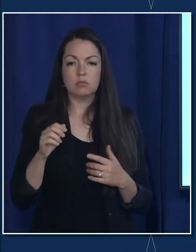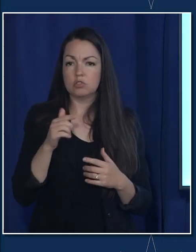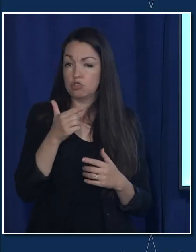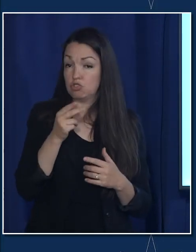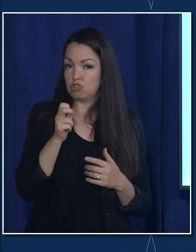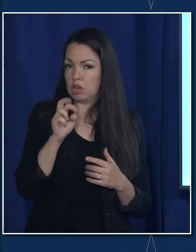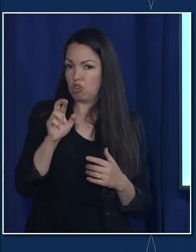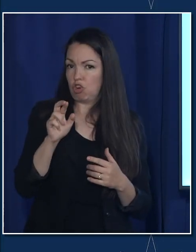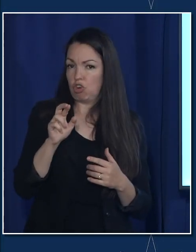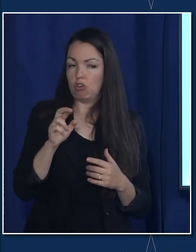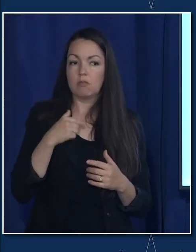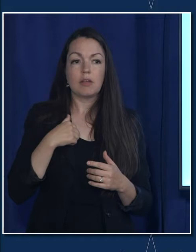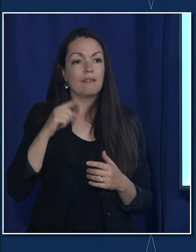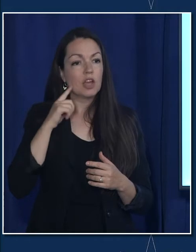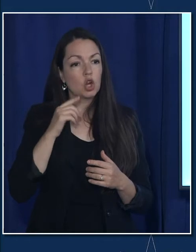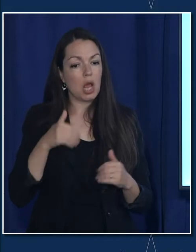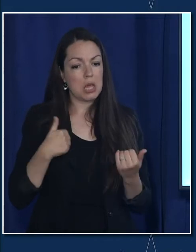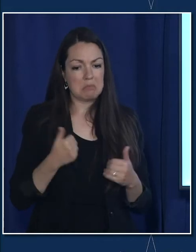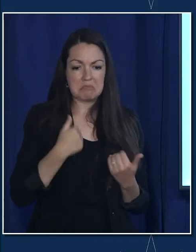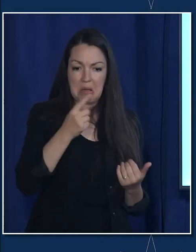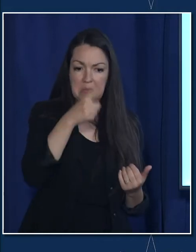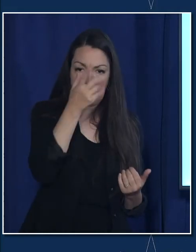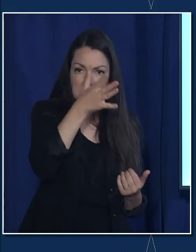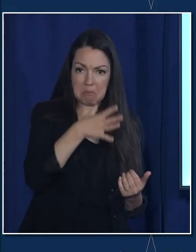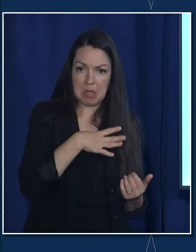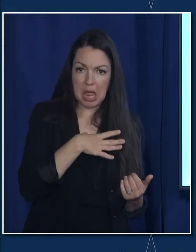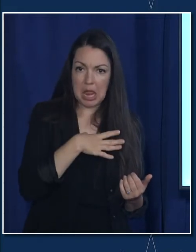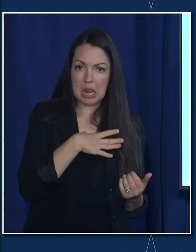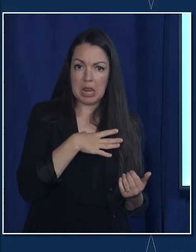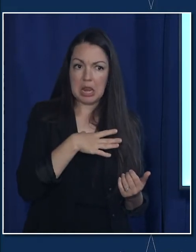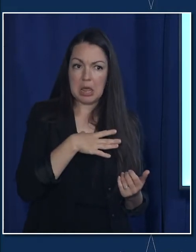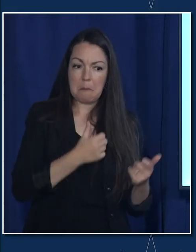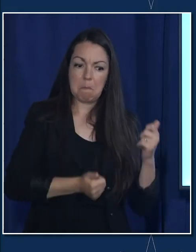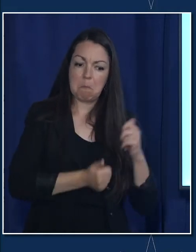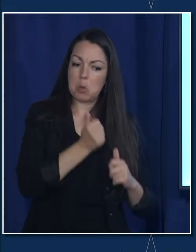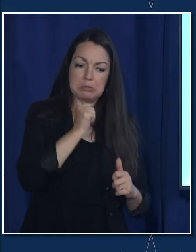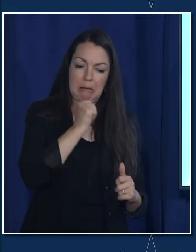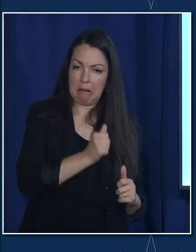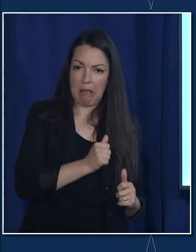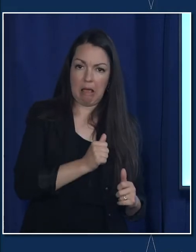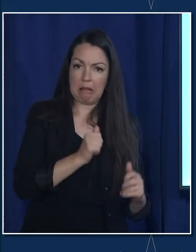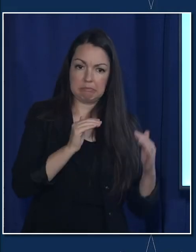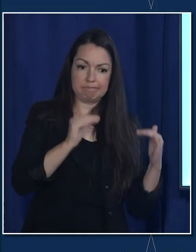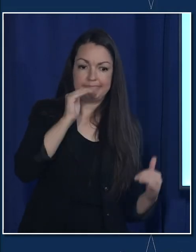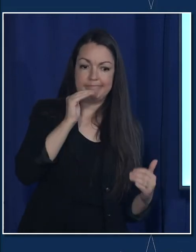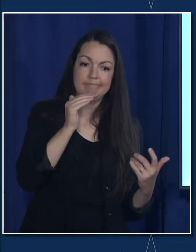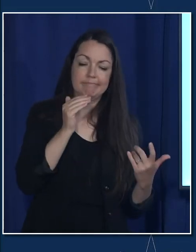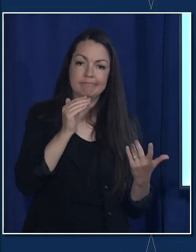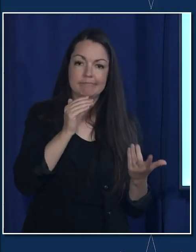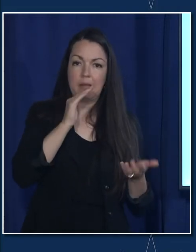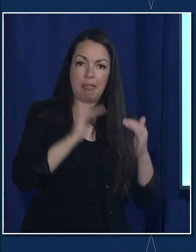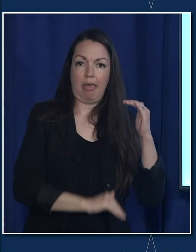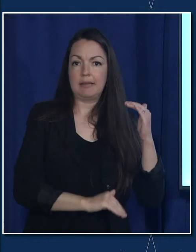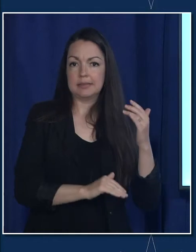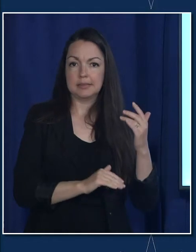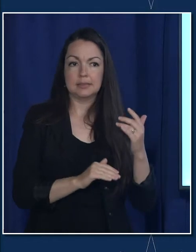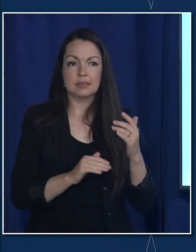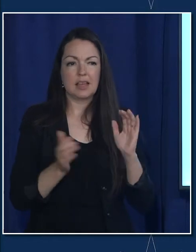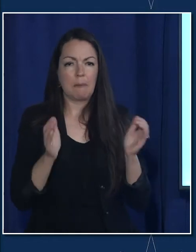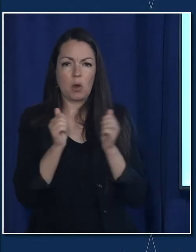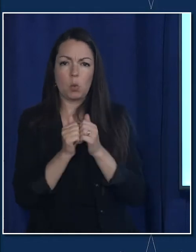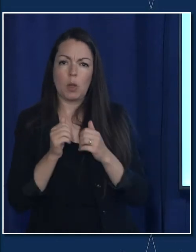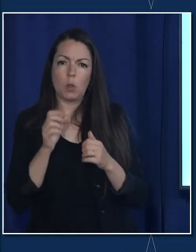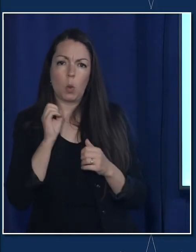media reports that younger black men are predominantly unvaccinated or disproportionately unvaccinated, especially compared with younger black women. I'm